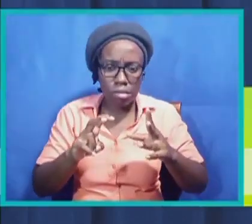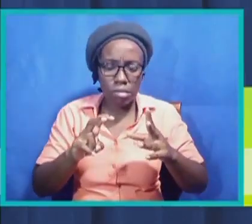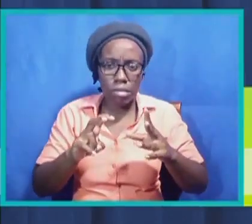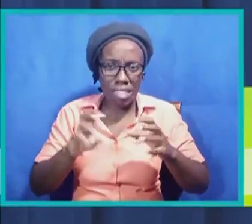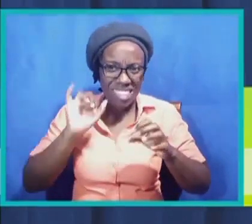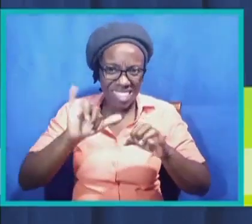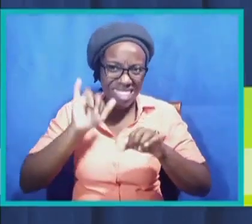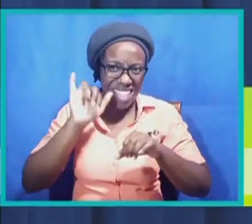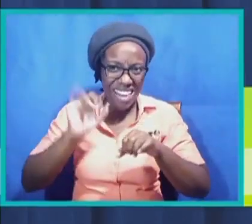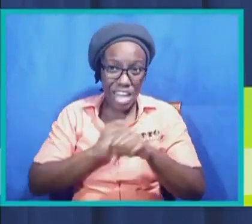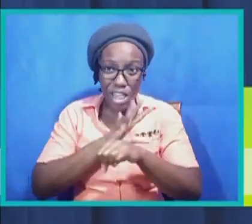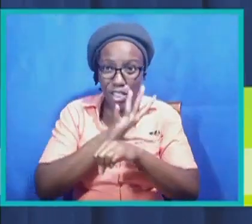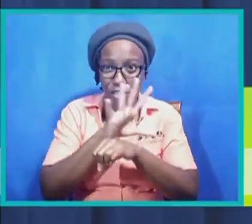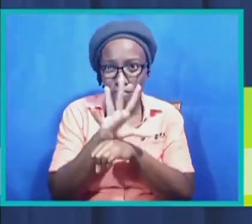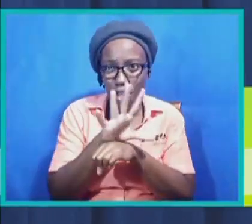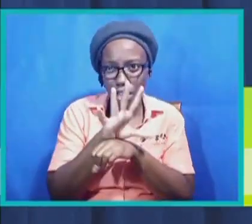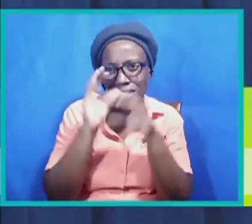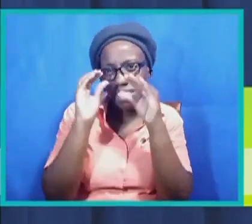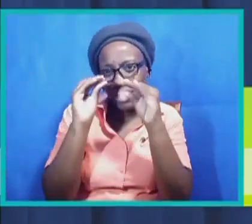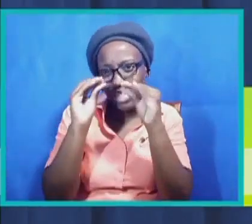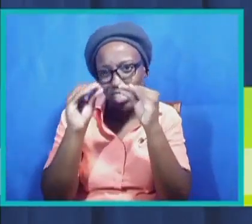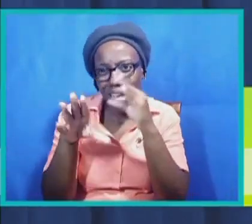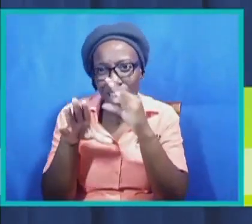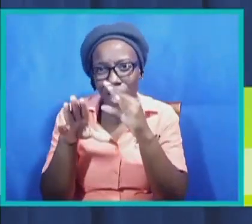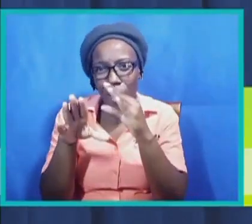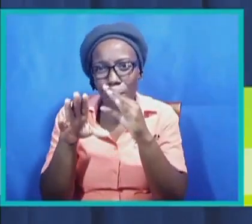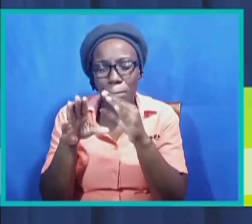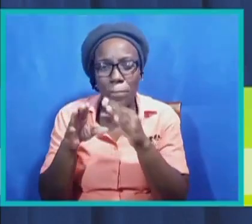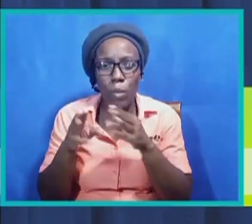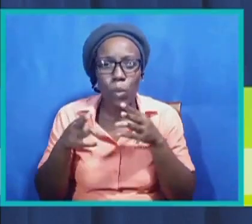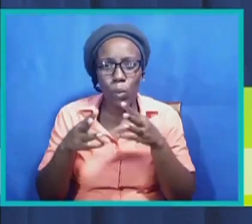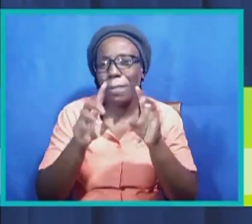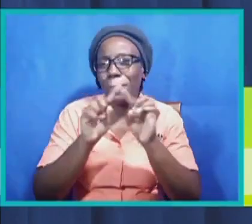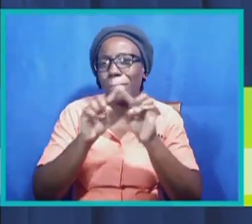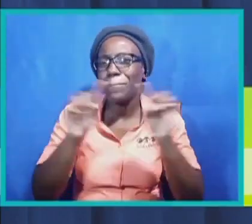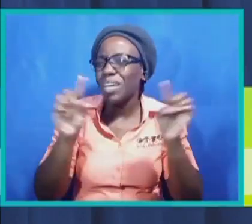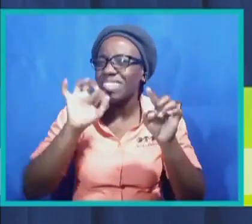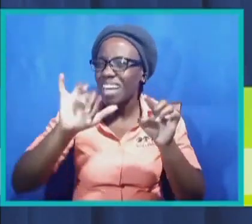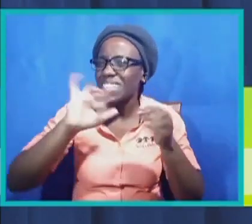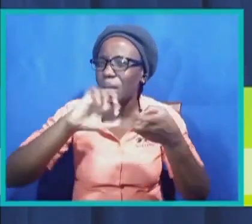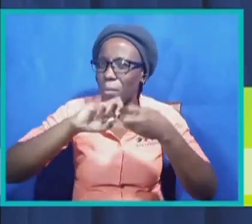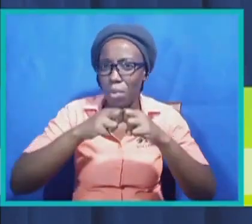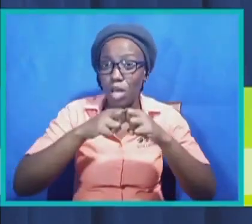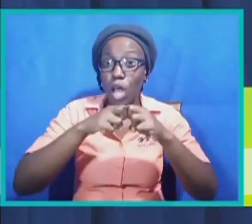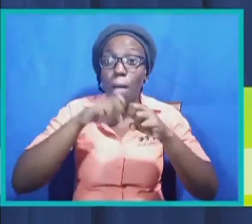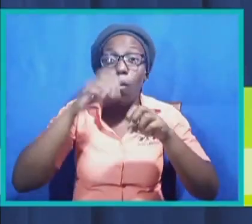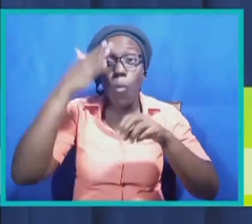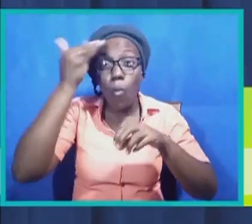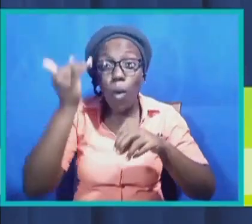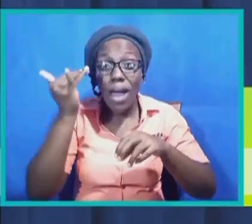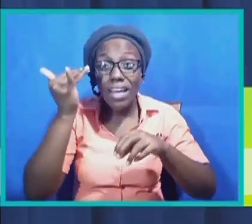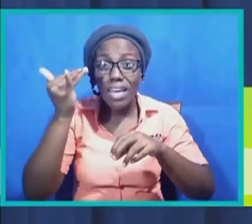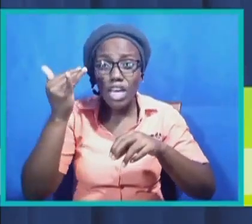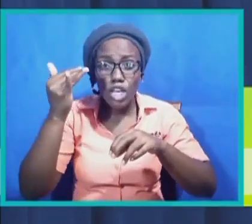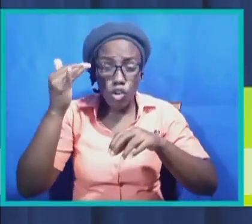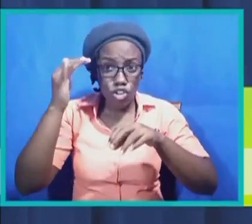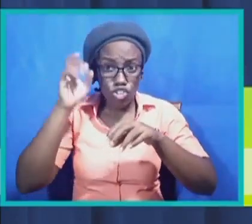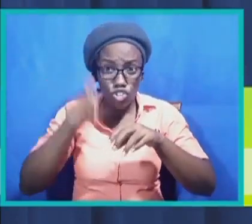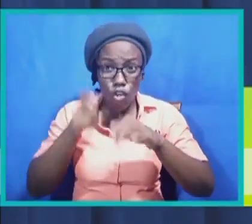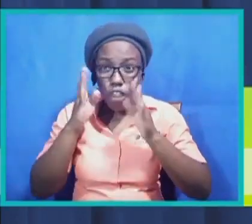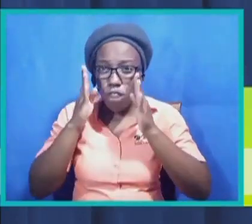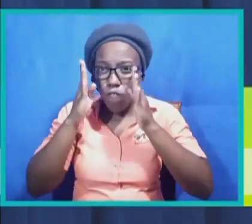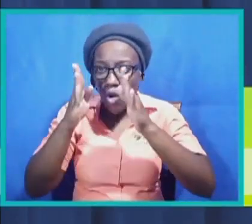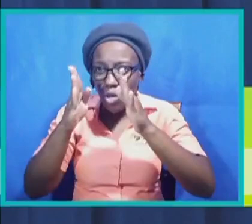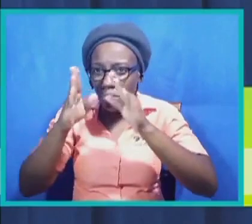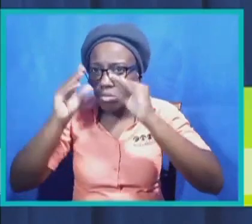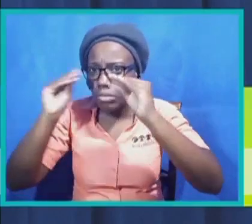is a problem, because the focus should be on student learning, so that while we may need to